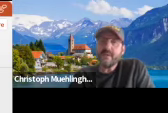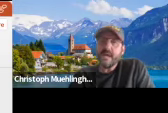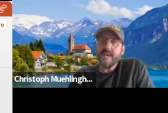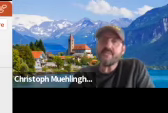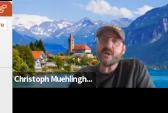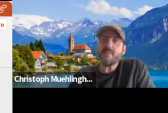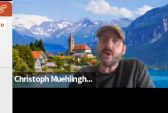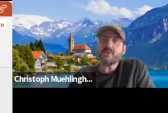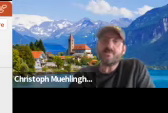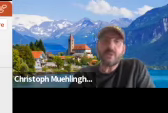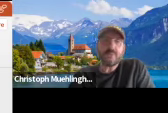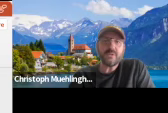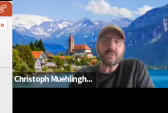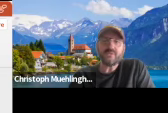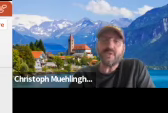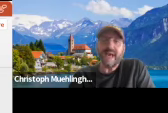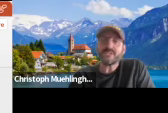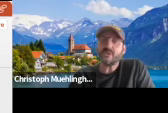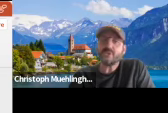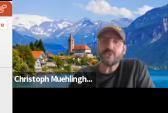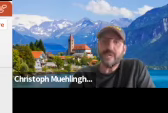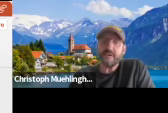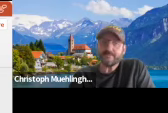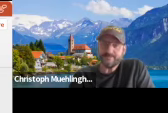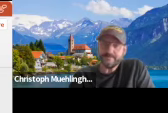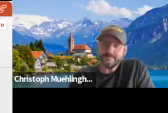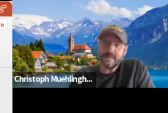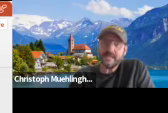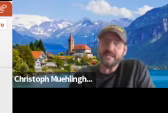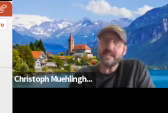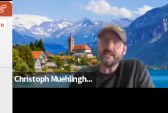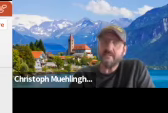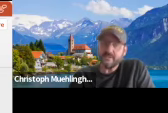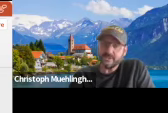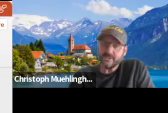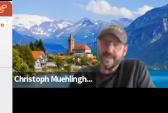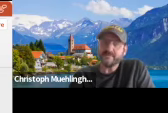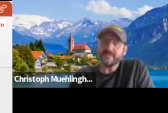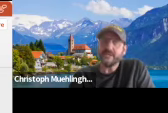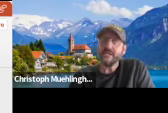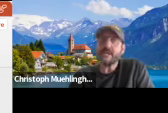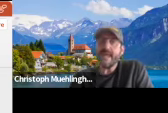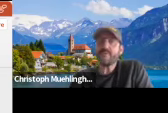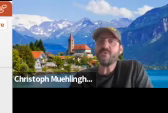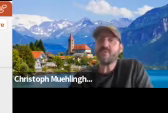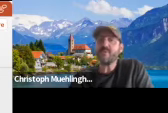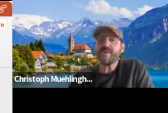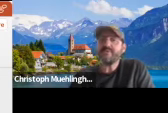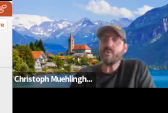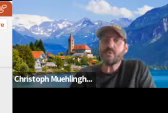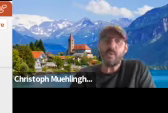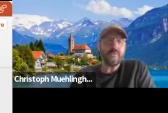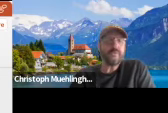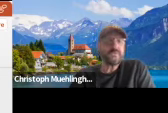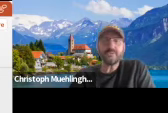endoneurium. And then we got a multiple of those fascicles together. And then surrounded is a epineurium